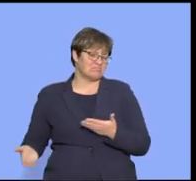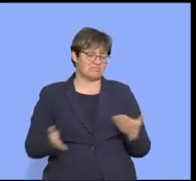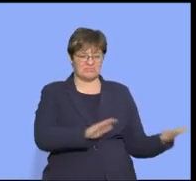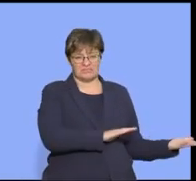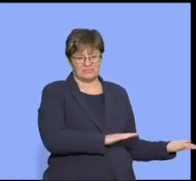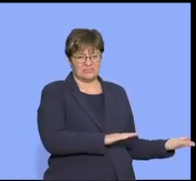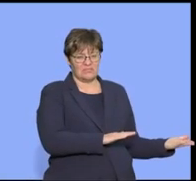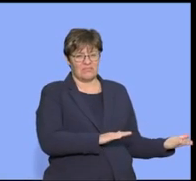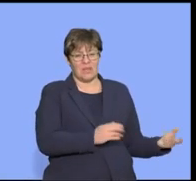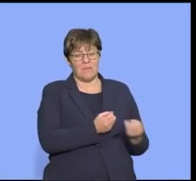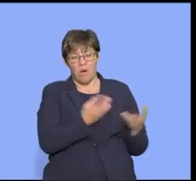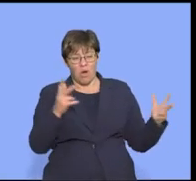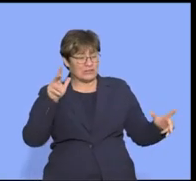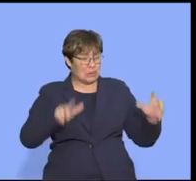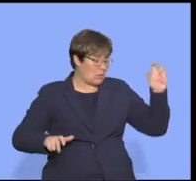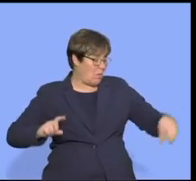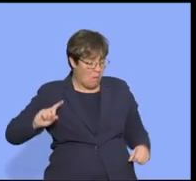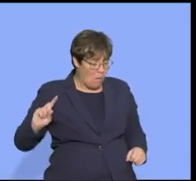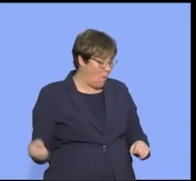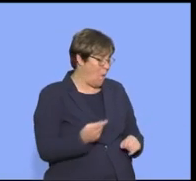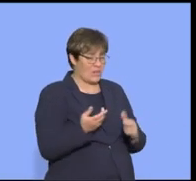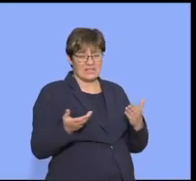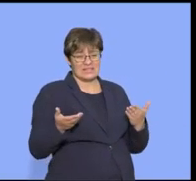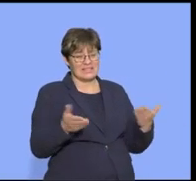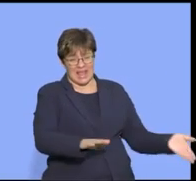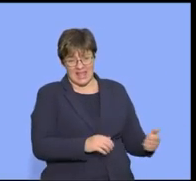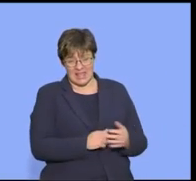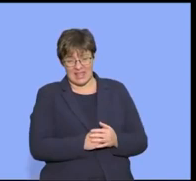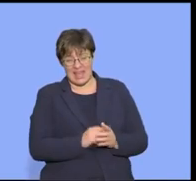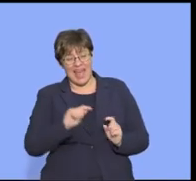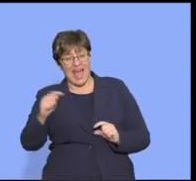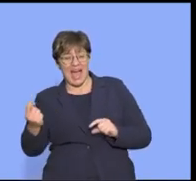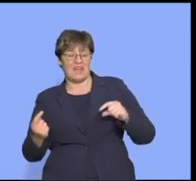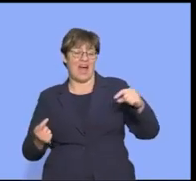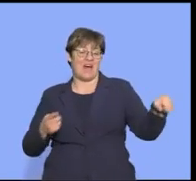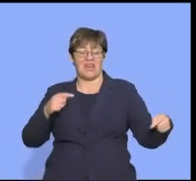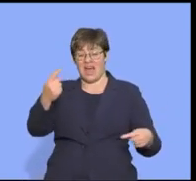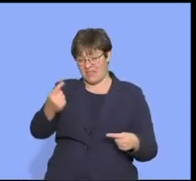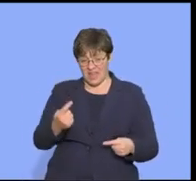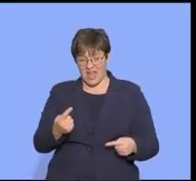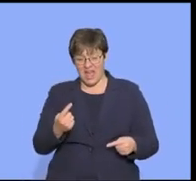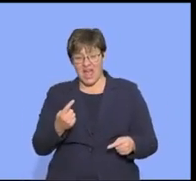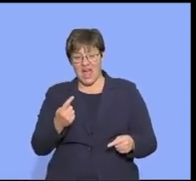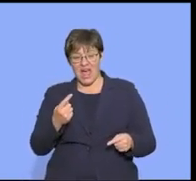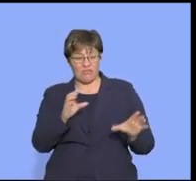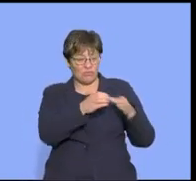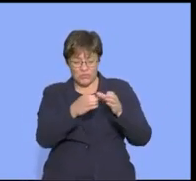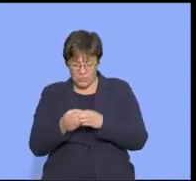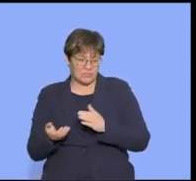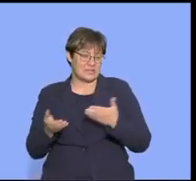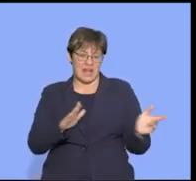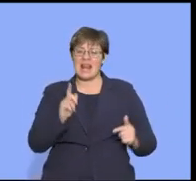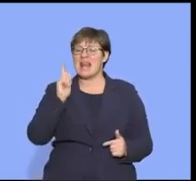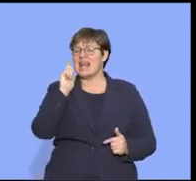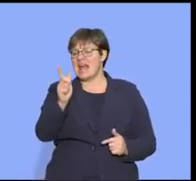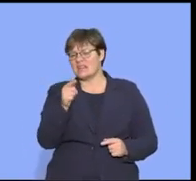and it killed off all the dinosaurs and many other species. And we'll have a look at a later